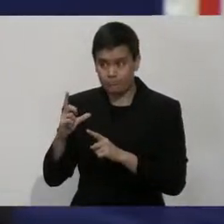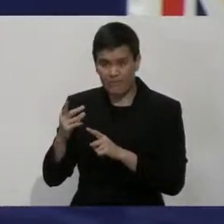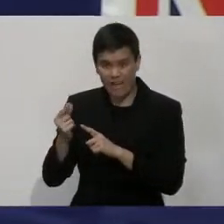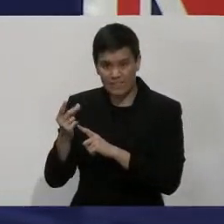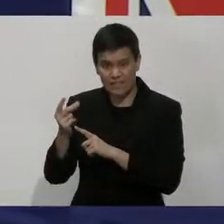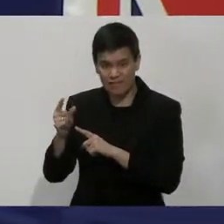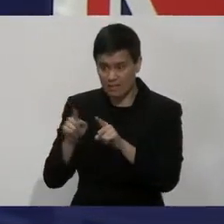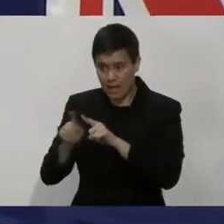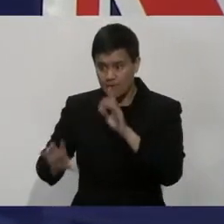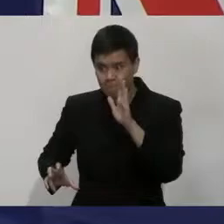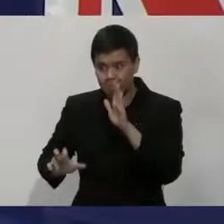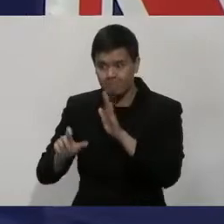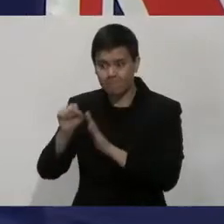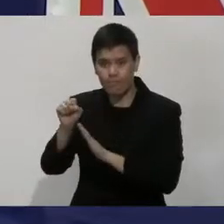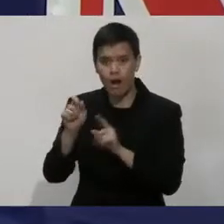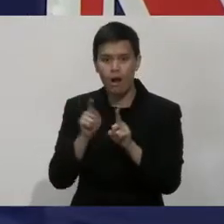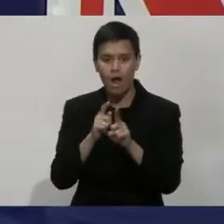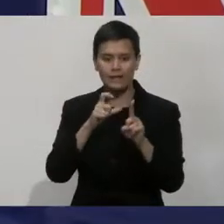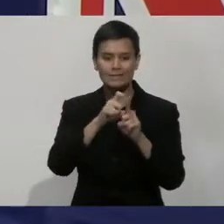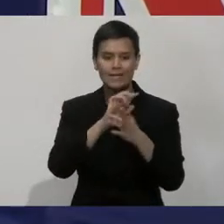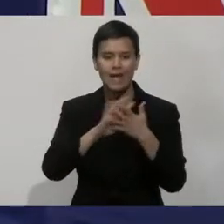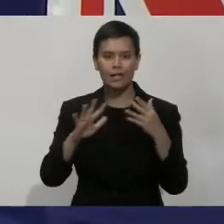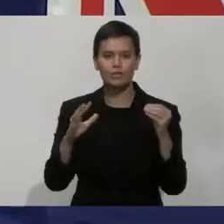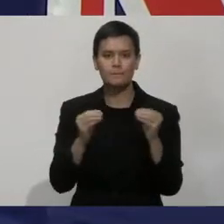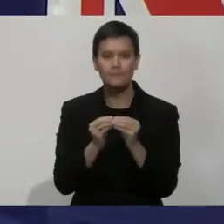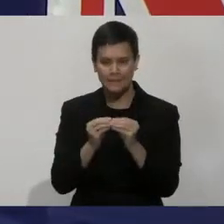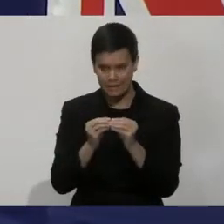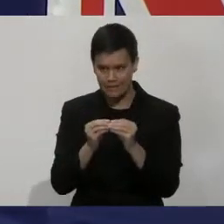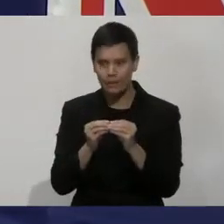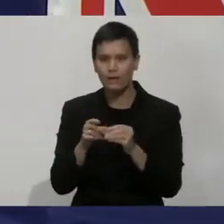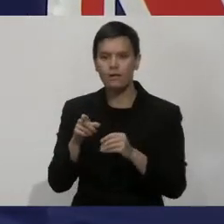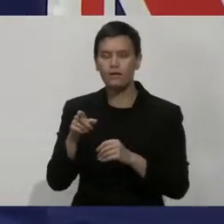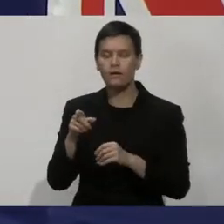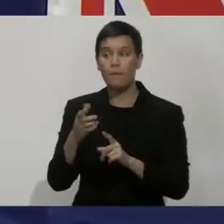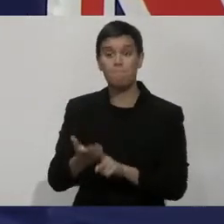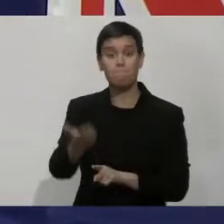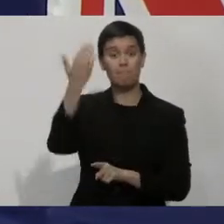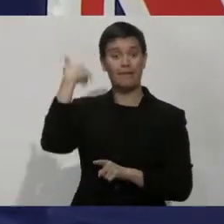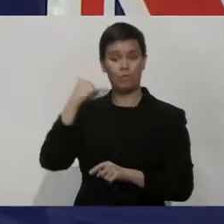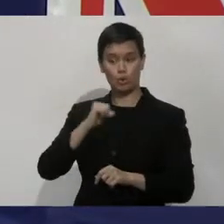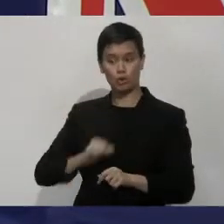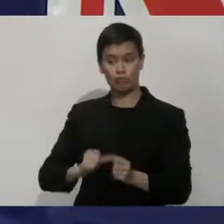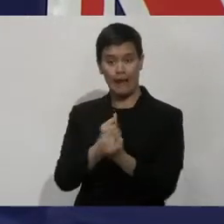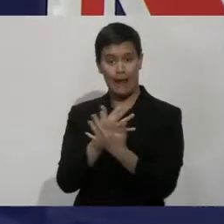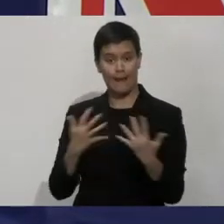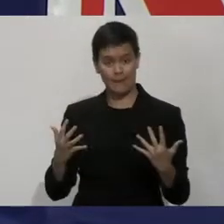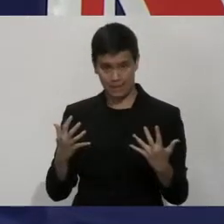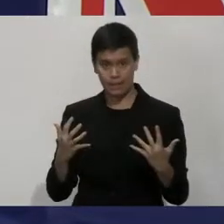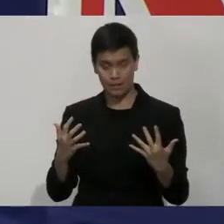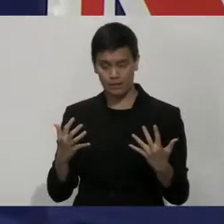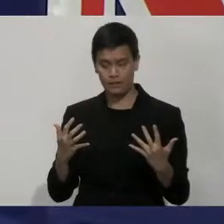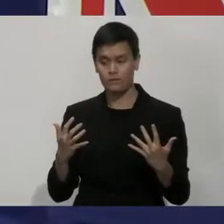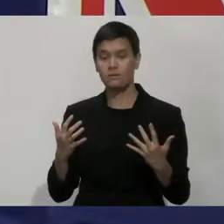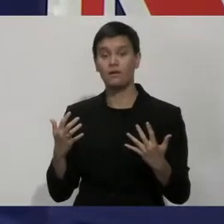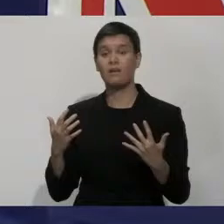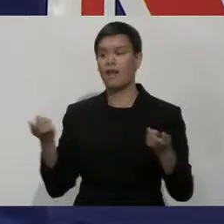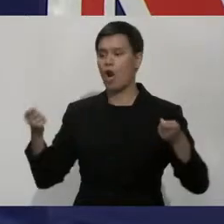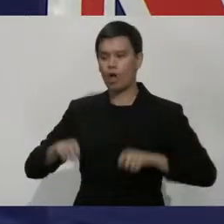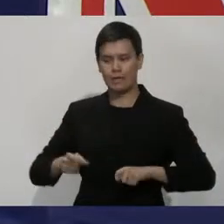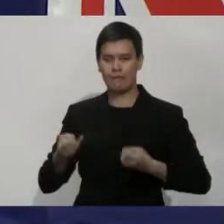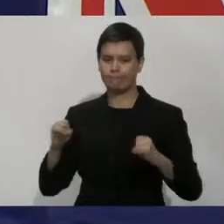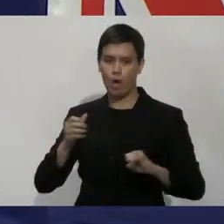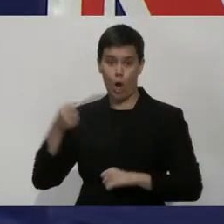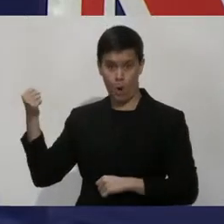had really scaled back up and were actually doing more delivery than was expected for the months of June and